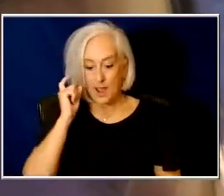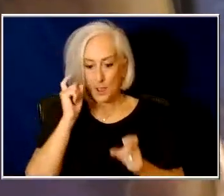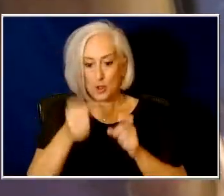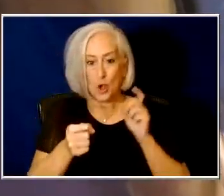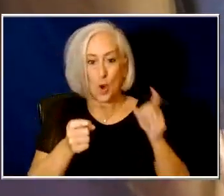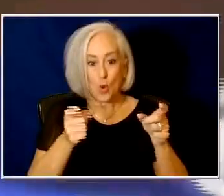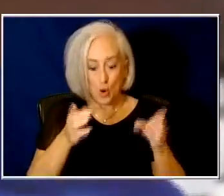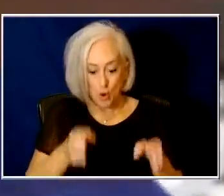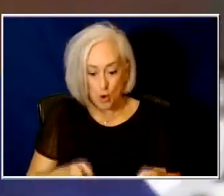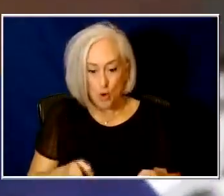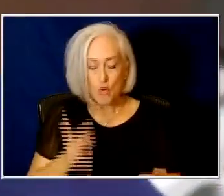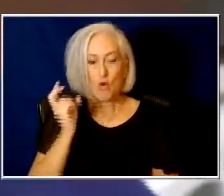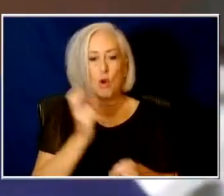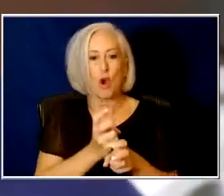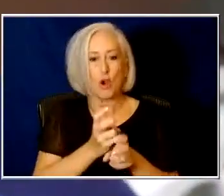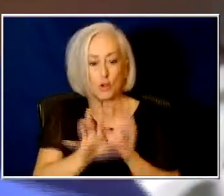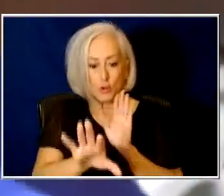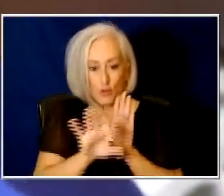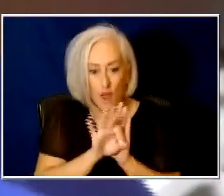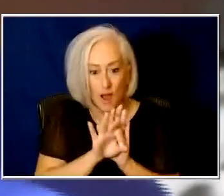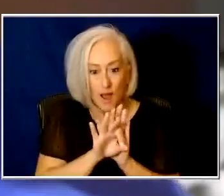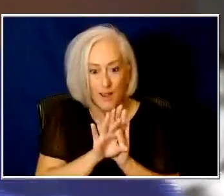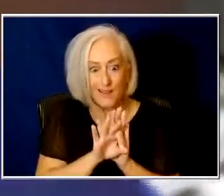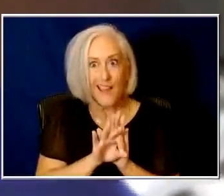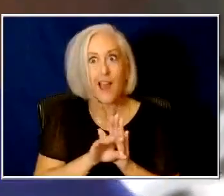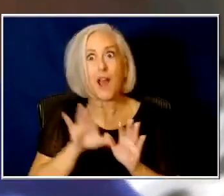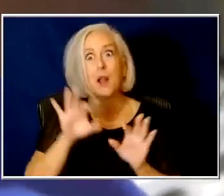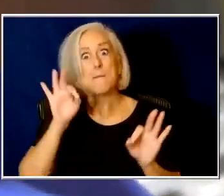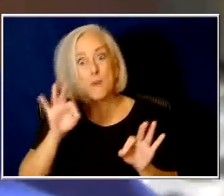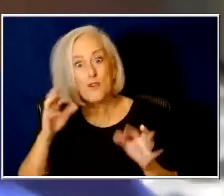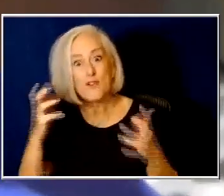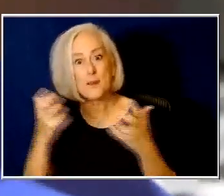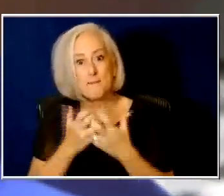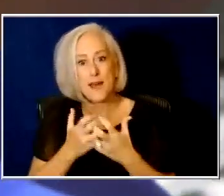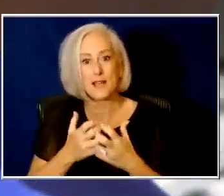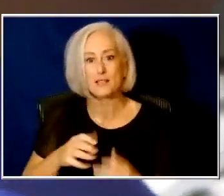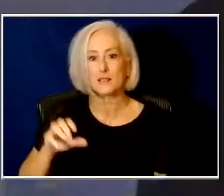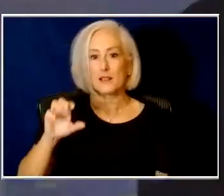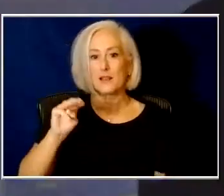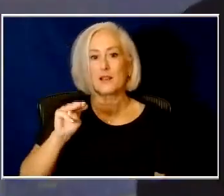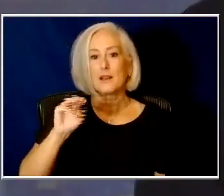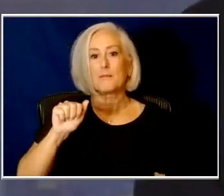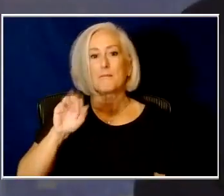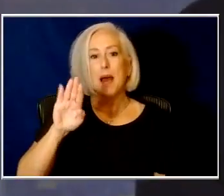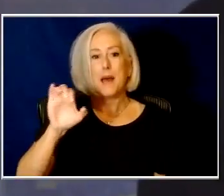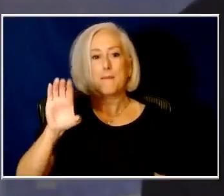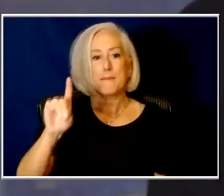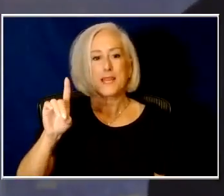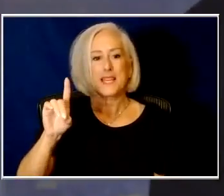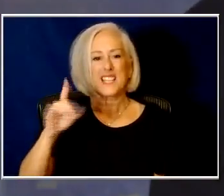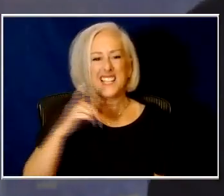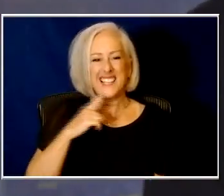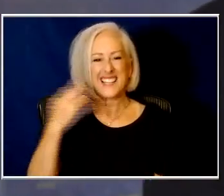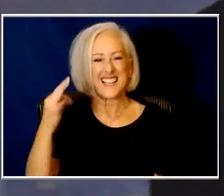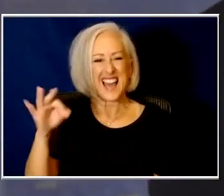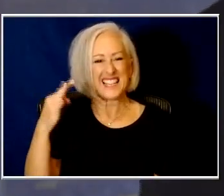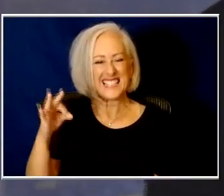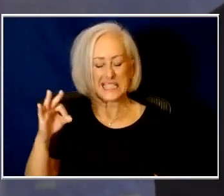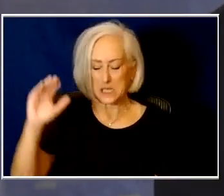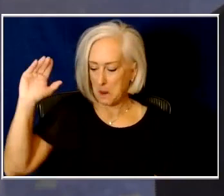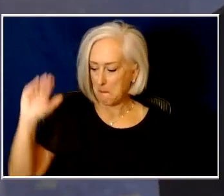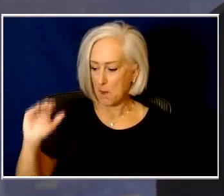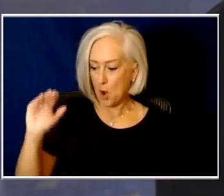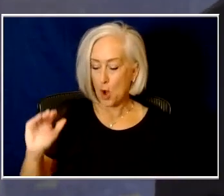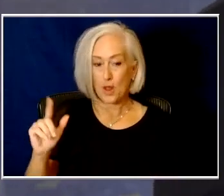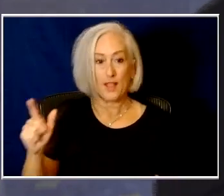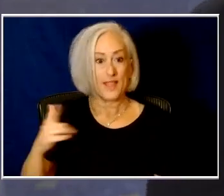perfectly matched. But Mabbitt was just 19 and small in stature. They were worried that if I didn't generate enough stem cells, they would